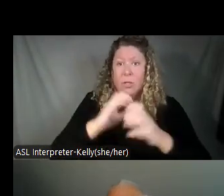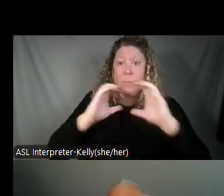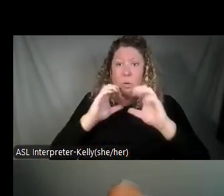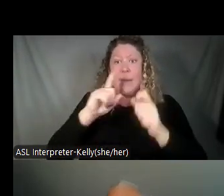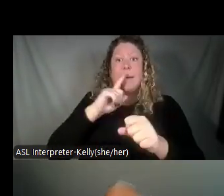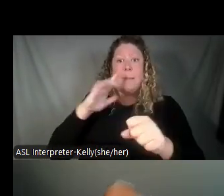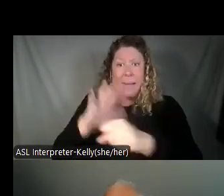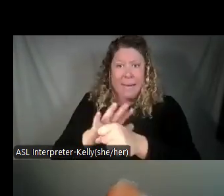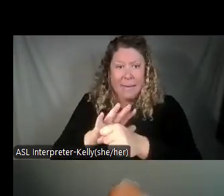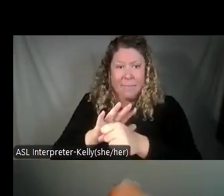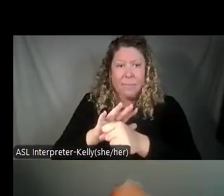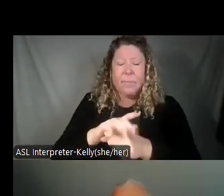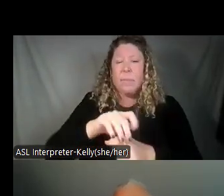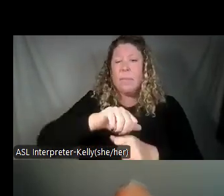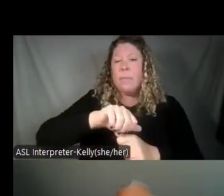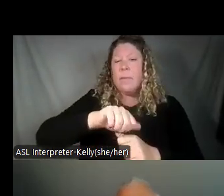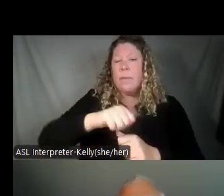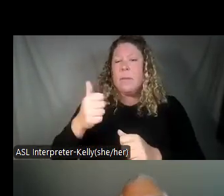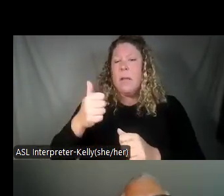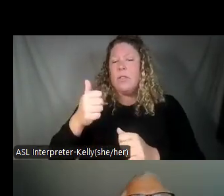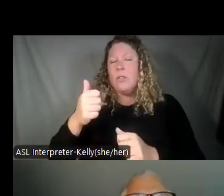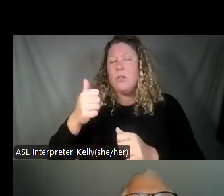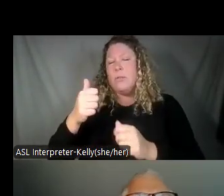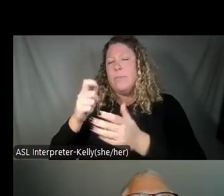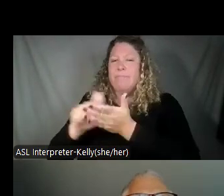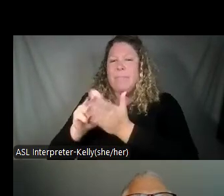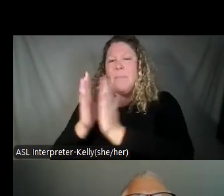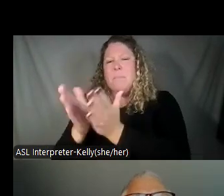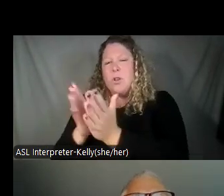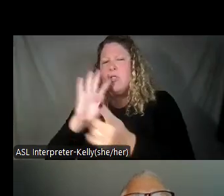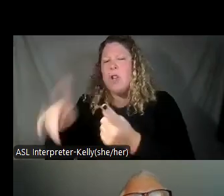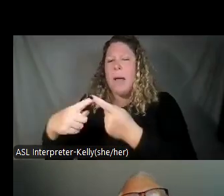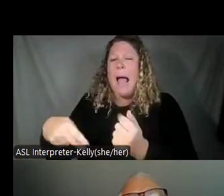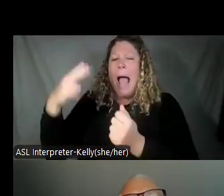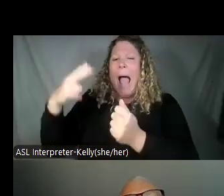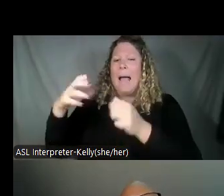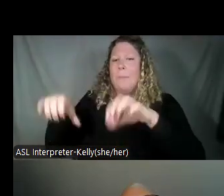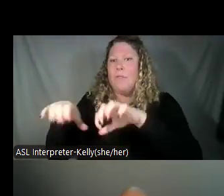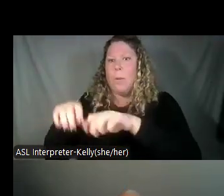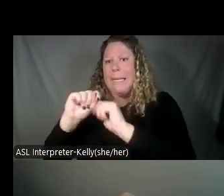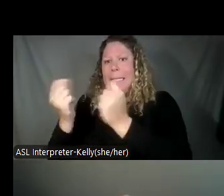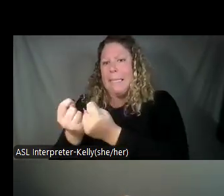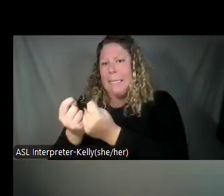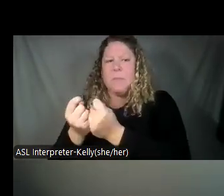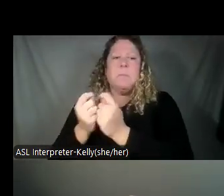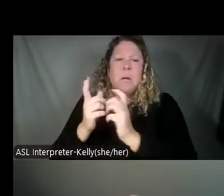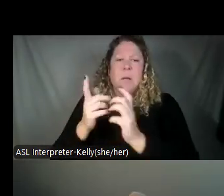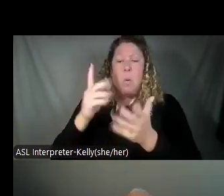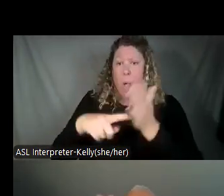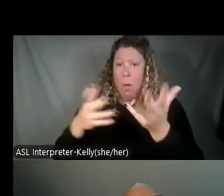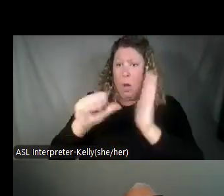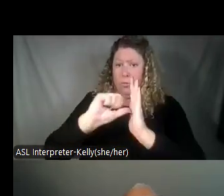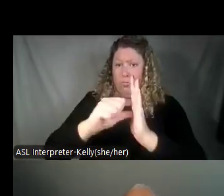teams, and I'm kind of going to go over traits of these things, but things to pick out when we're talking about Agile. So